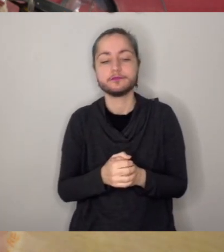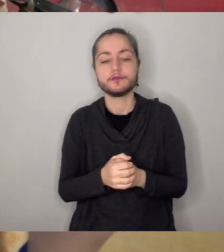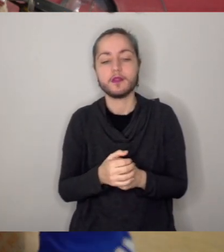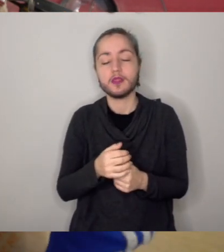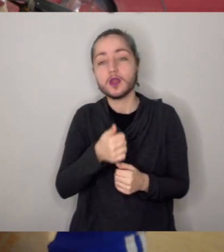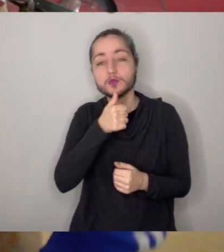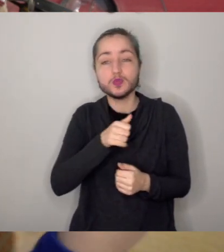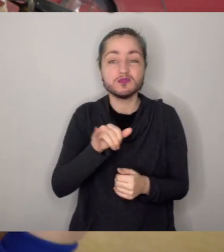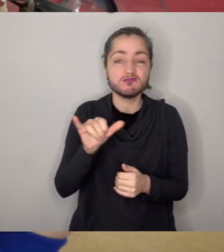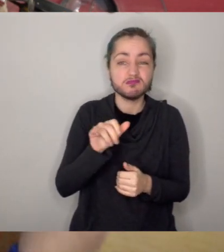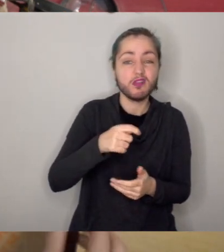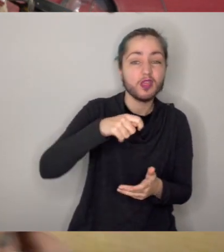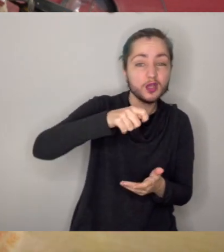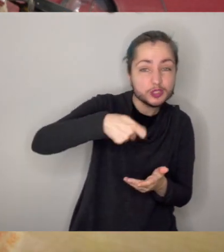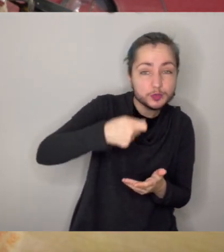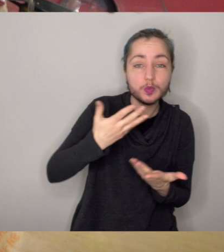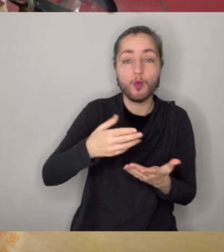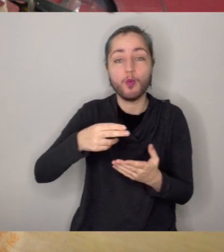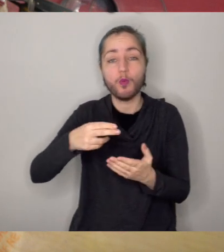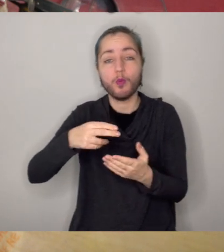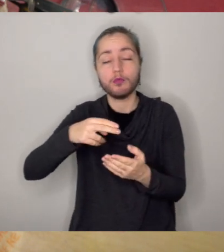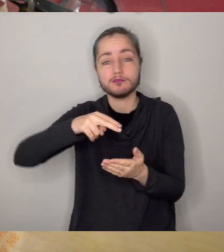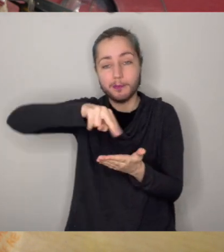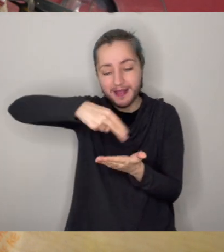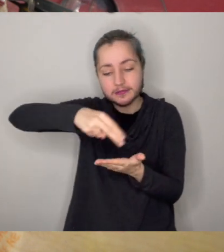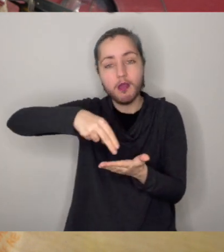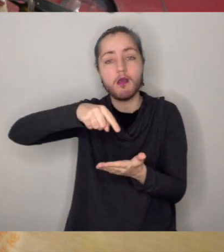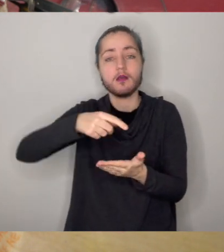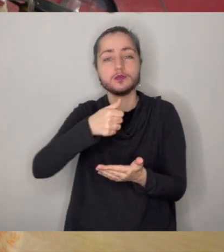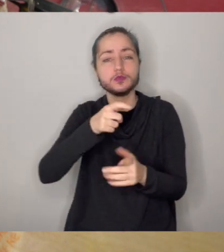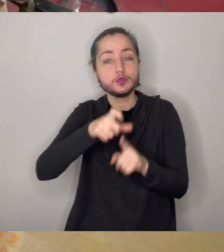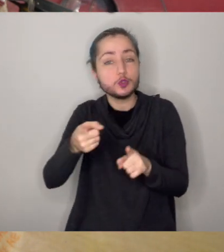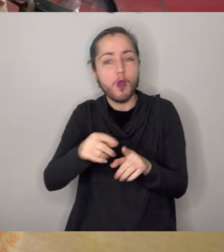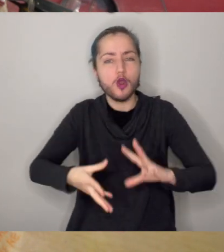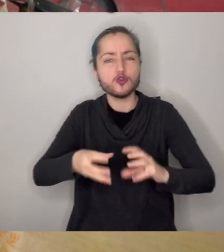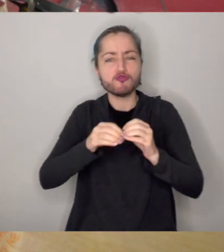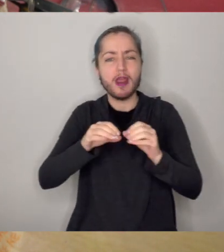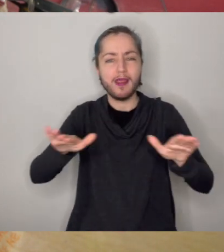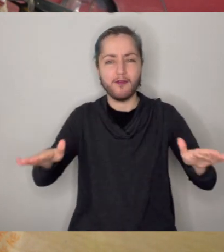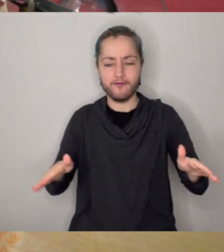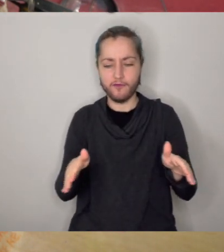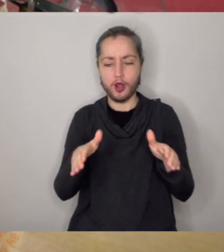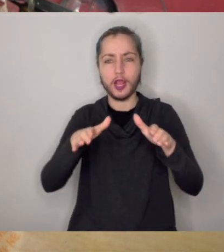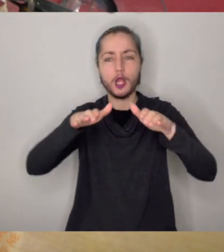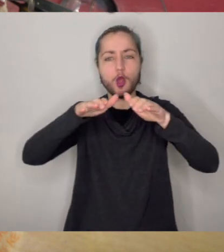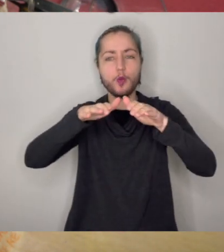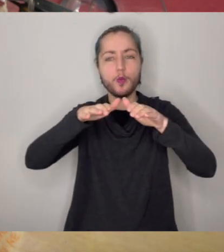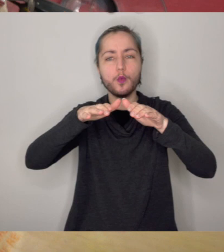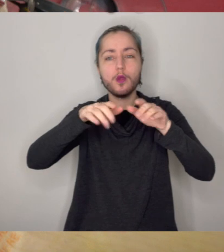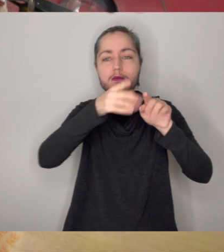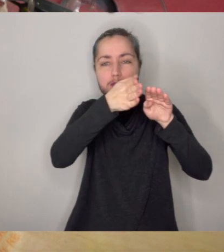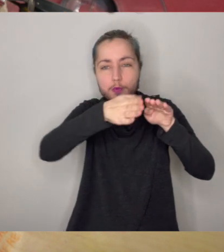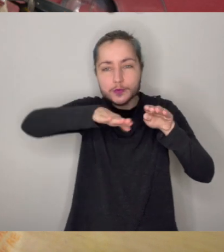And then you're going to want to use either your spoon or your palette and make a